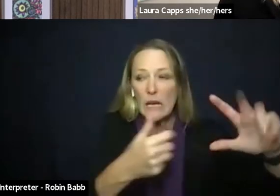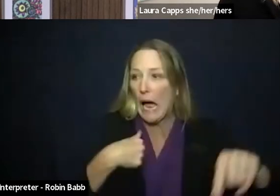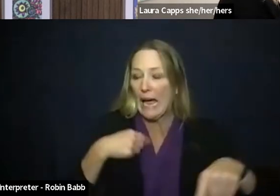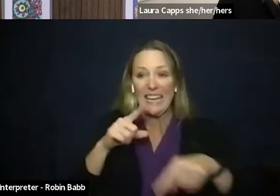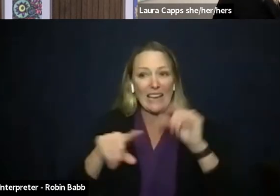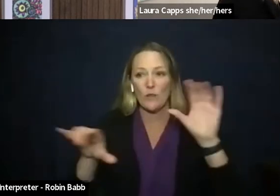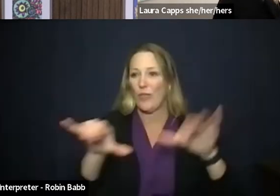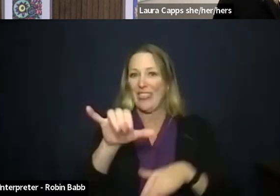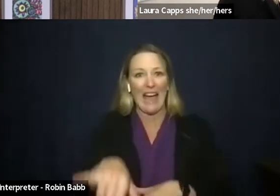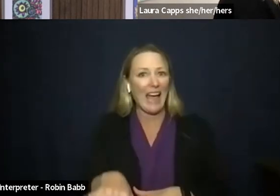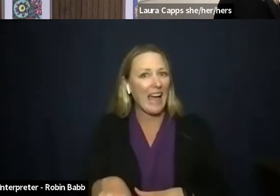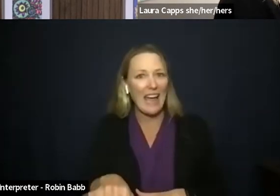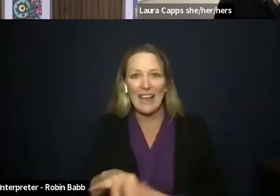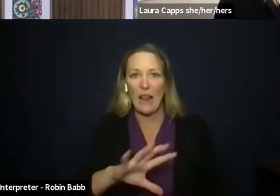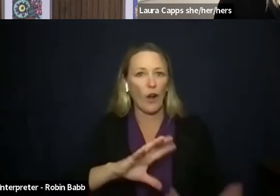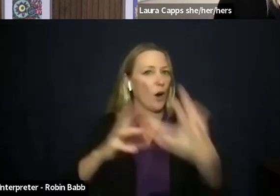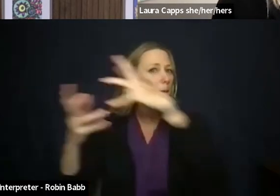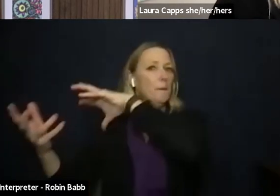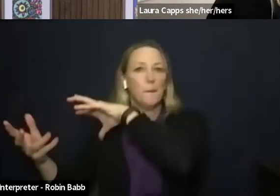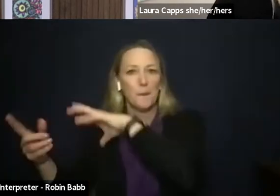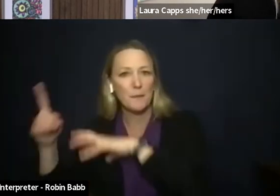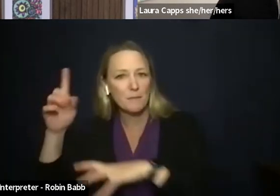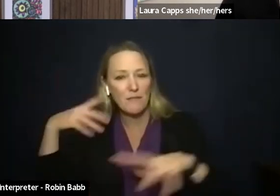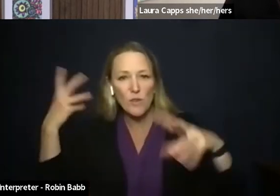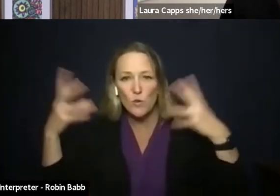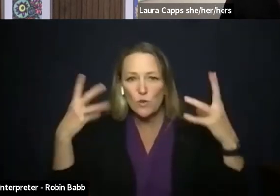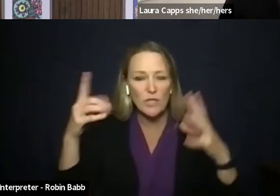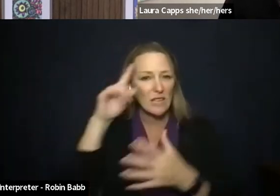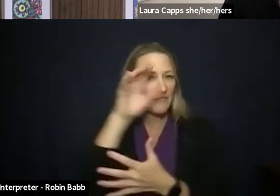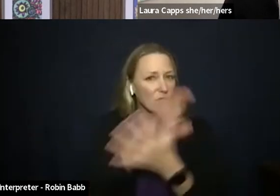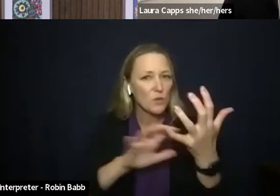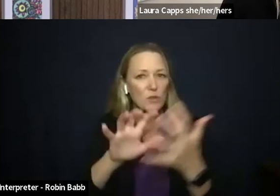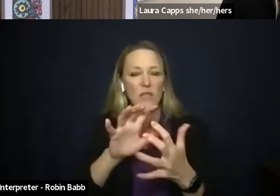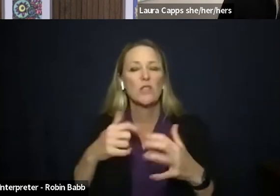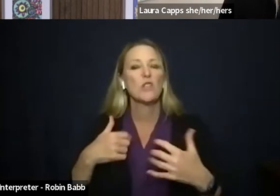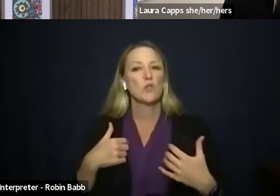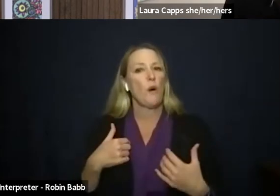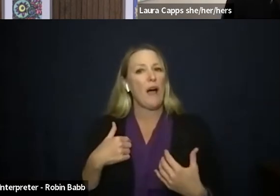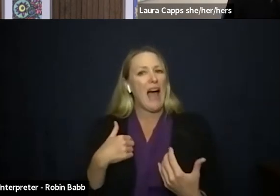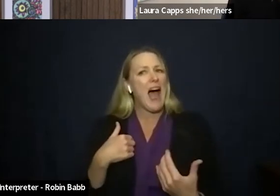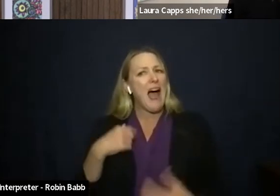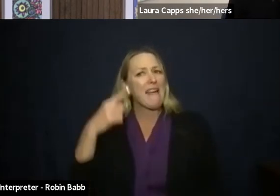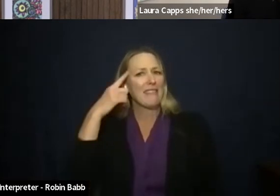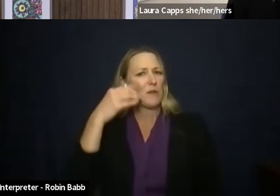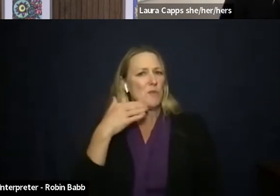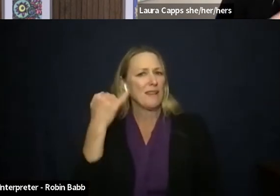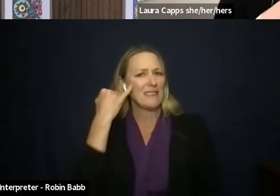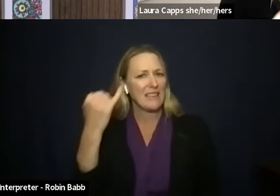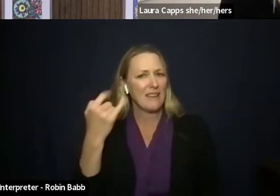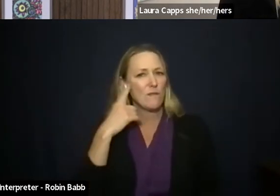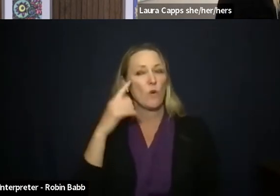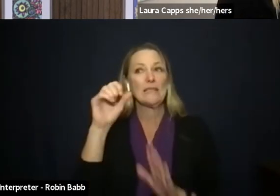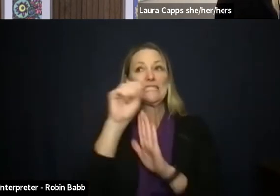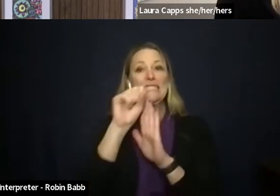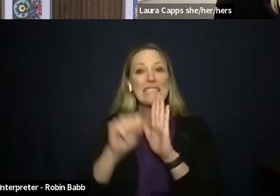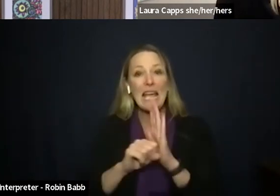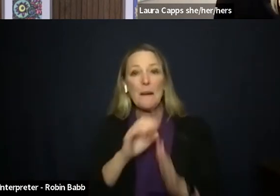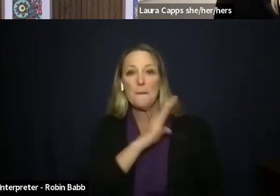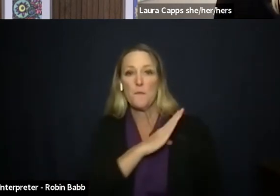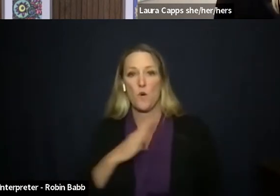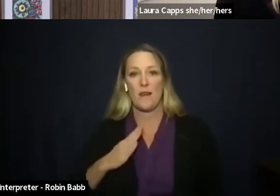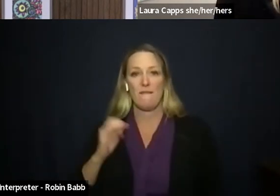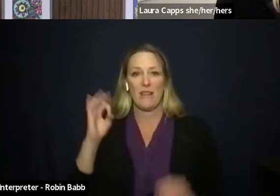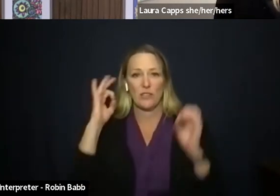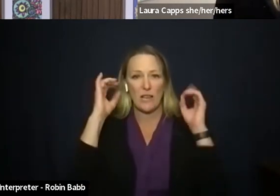confusion so i i would like to even see that awakened at a state board education level that how do we create